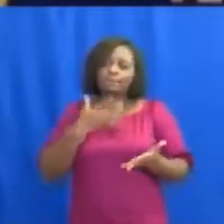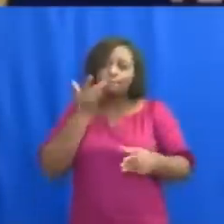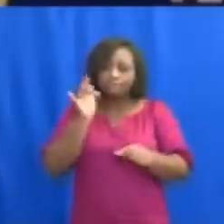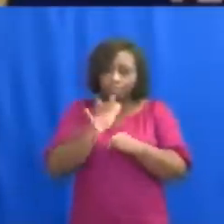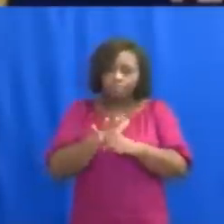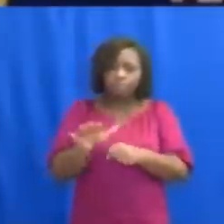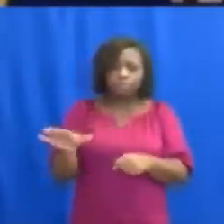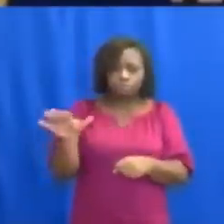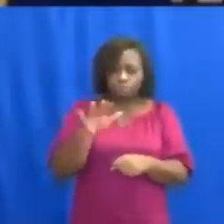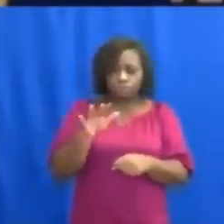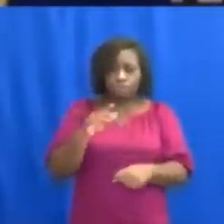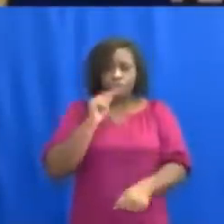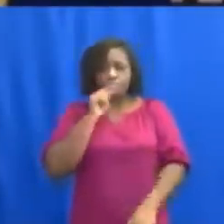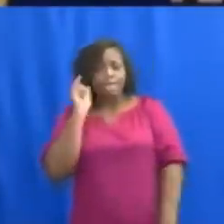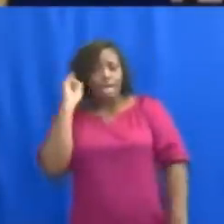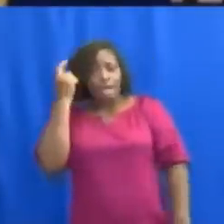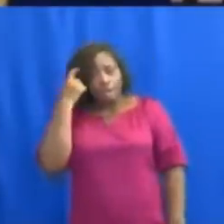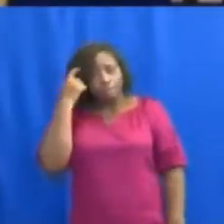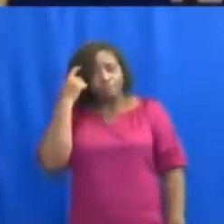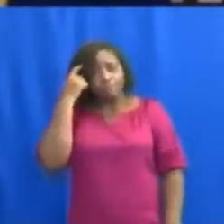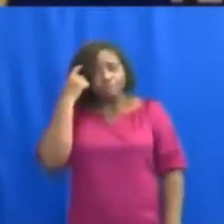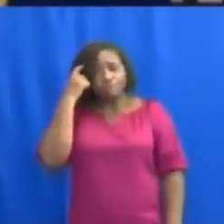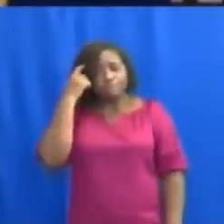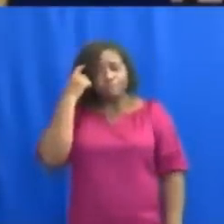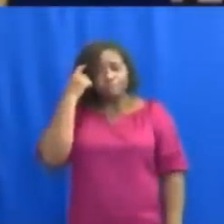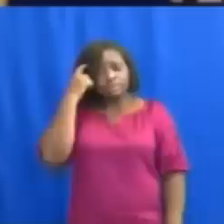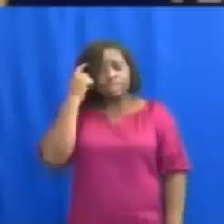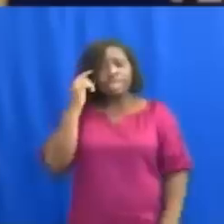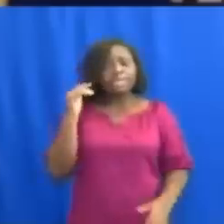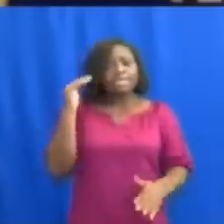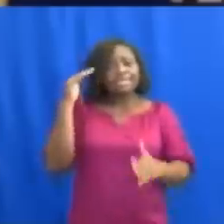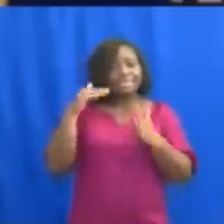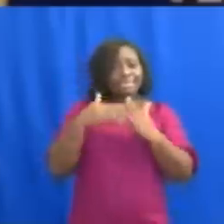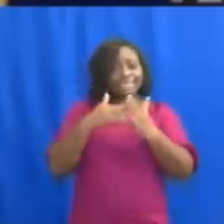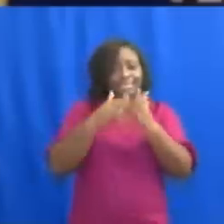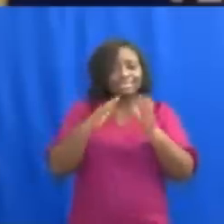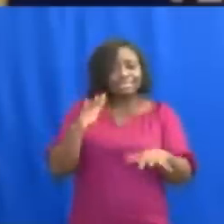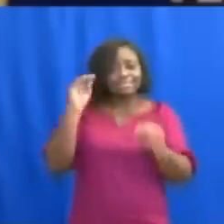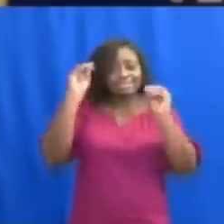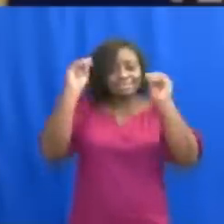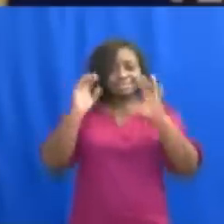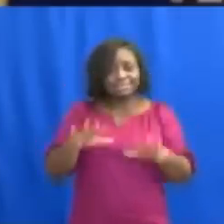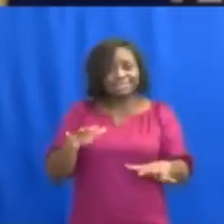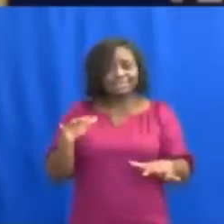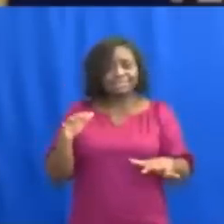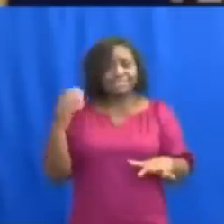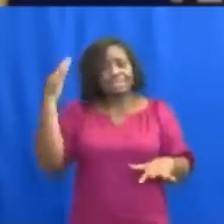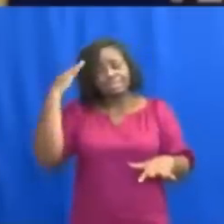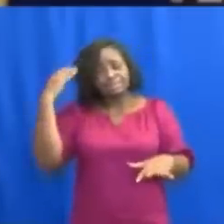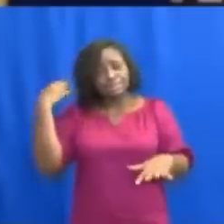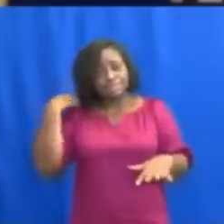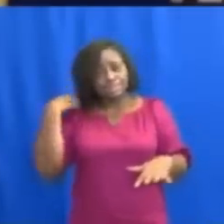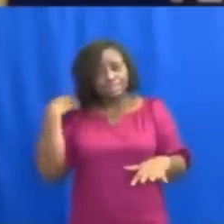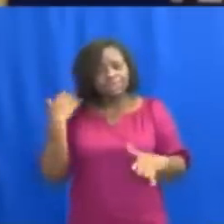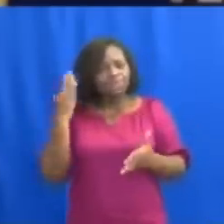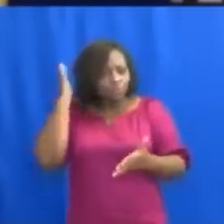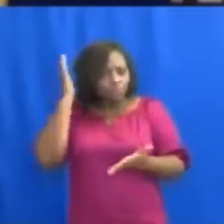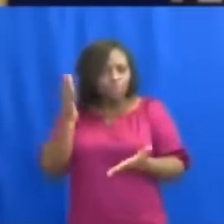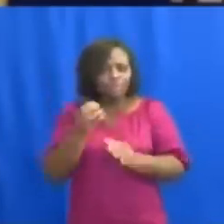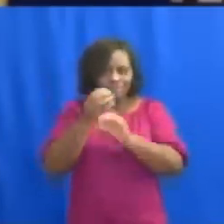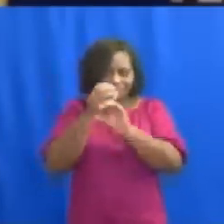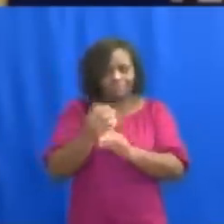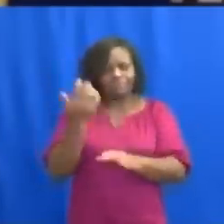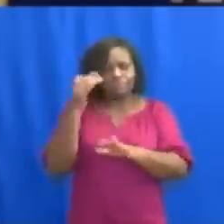nyesiake government amachole onupai ke chole fe ba kwanya biye